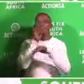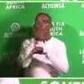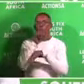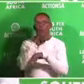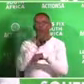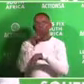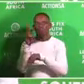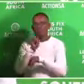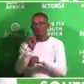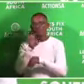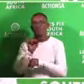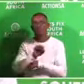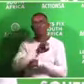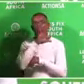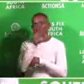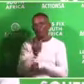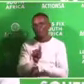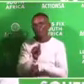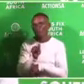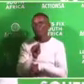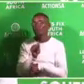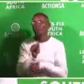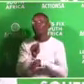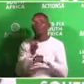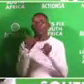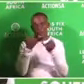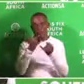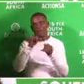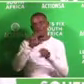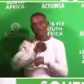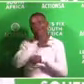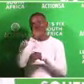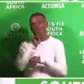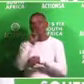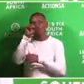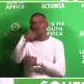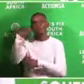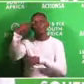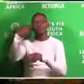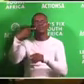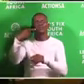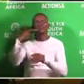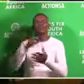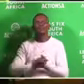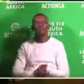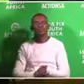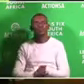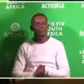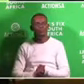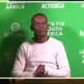as government, South African first. That is, this must be our policy.